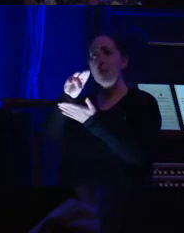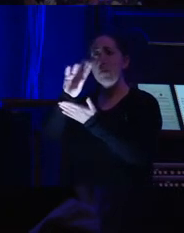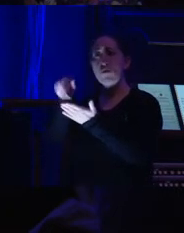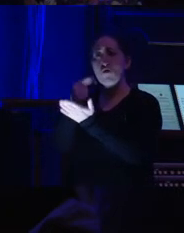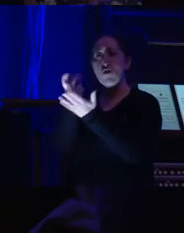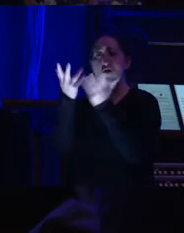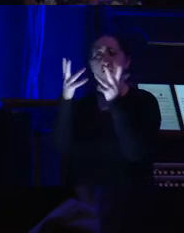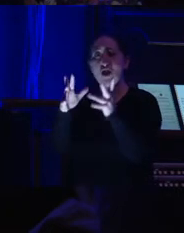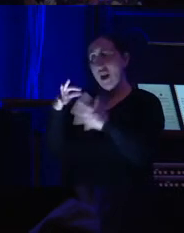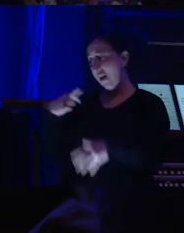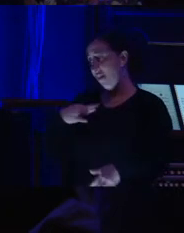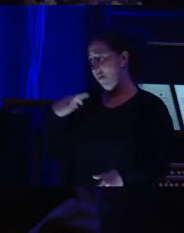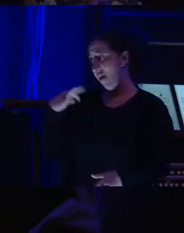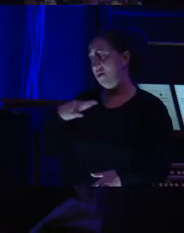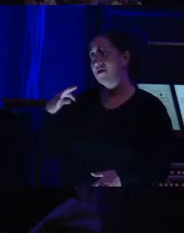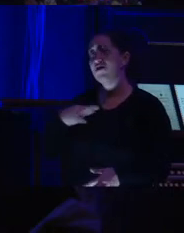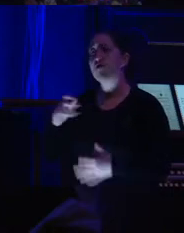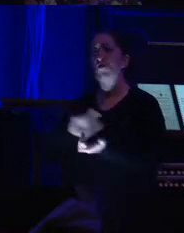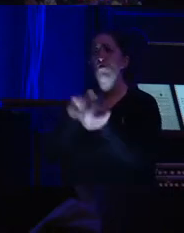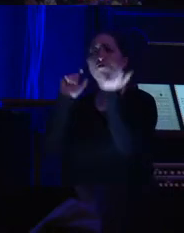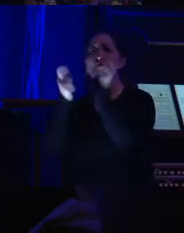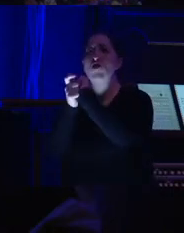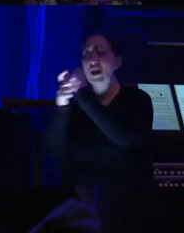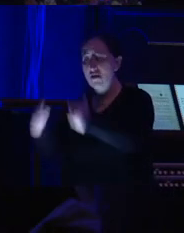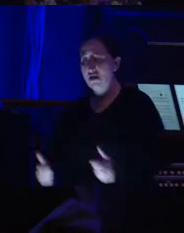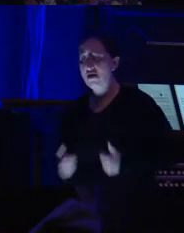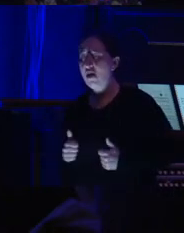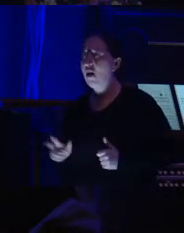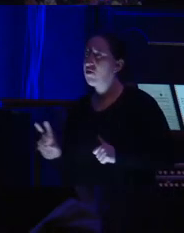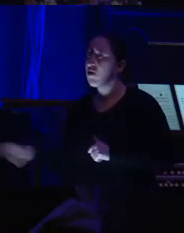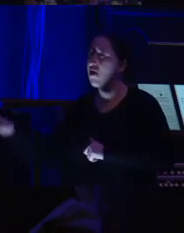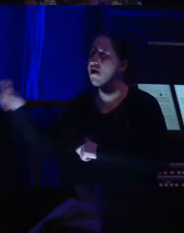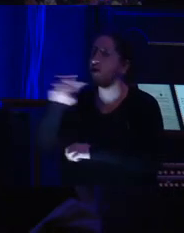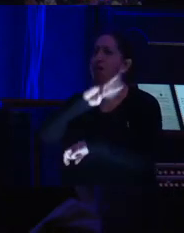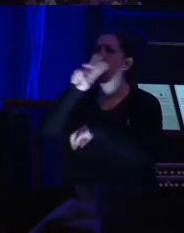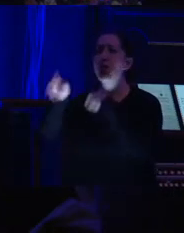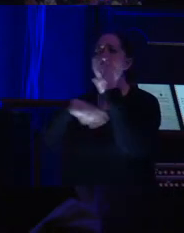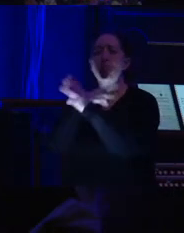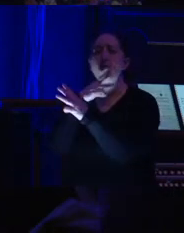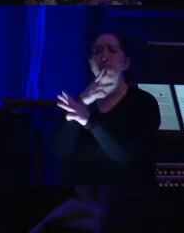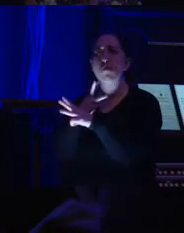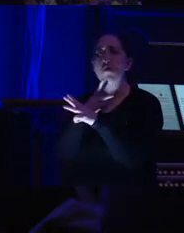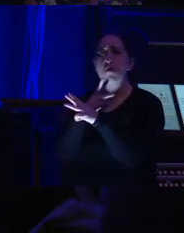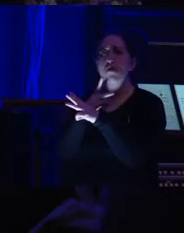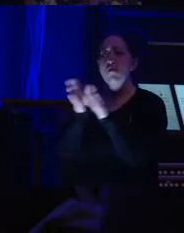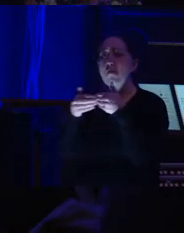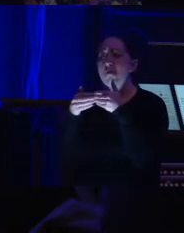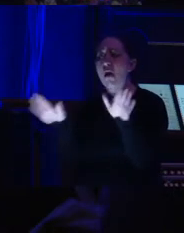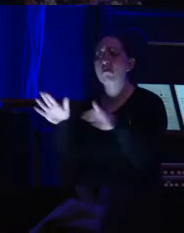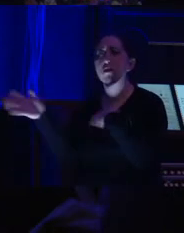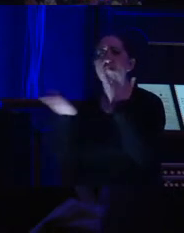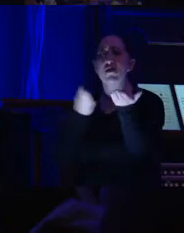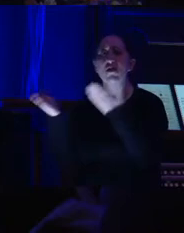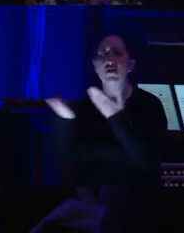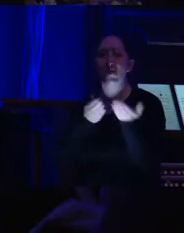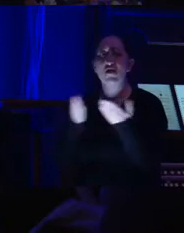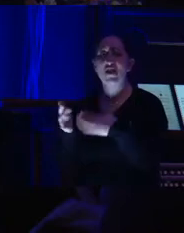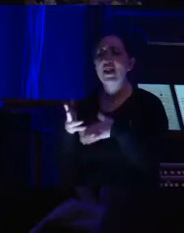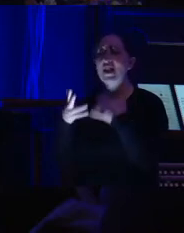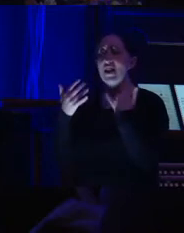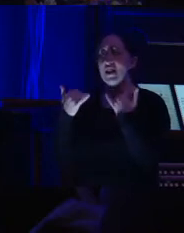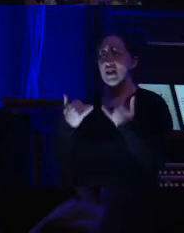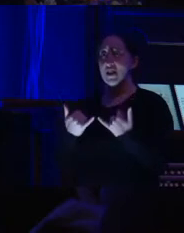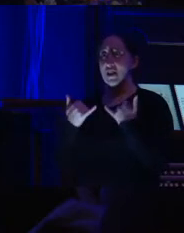have volunteered to change lives around the world through public service. Today, through our Ford School, we